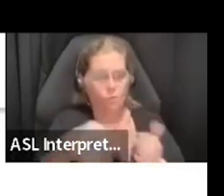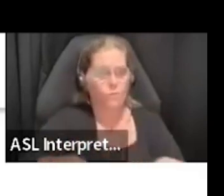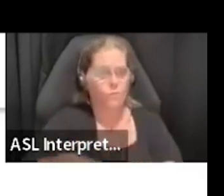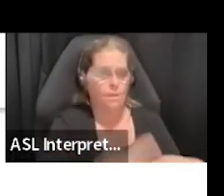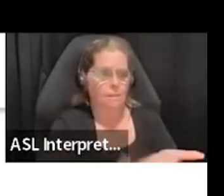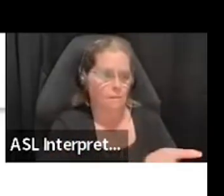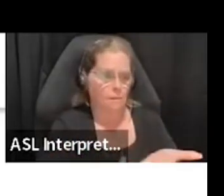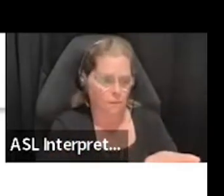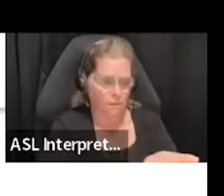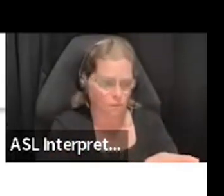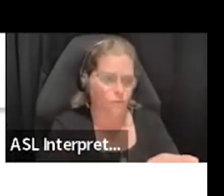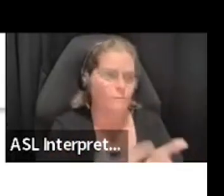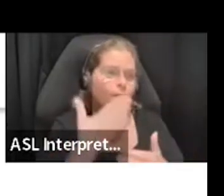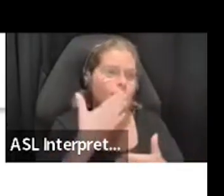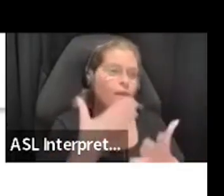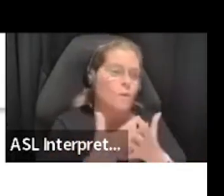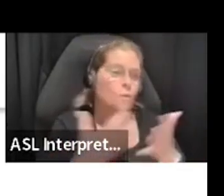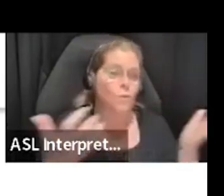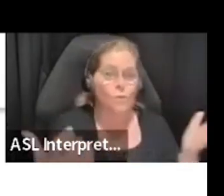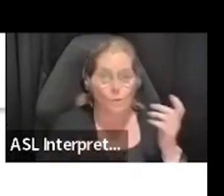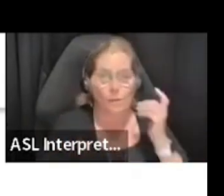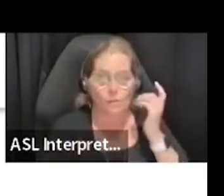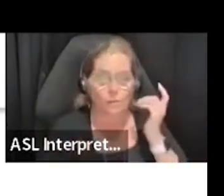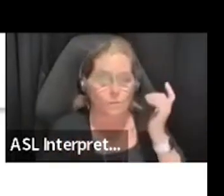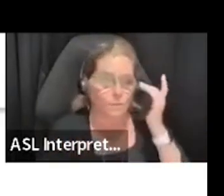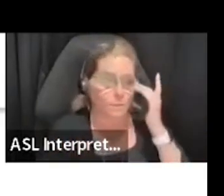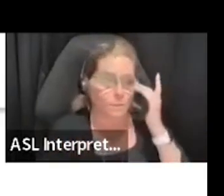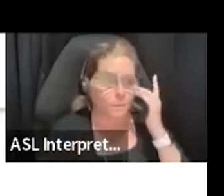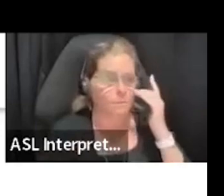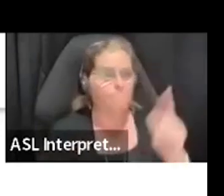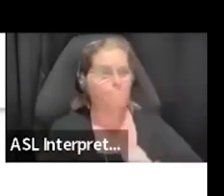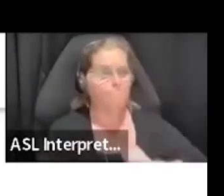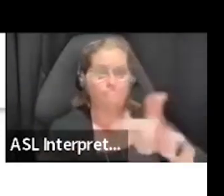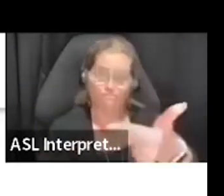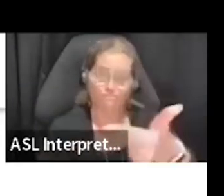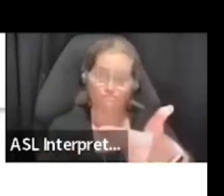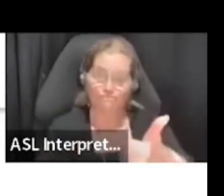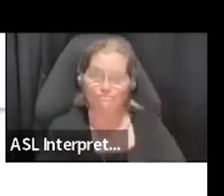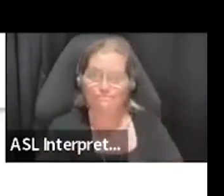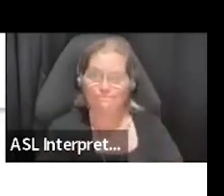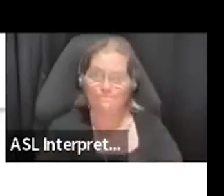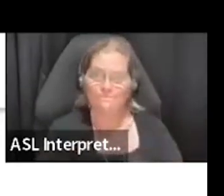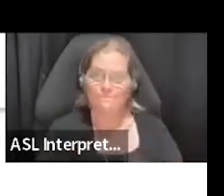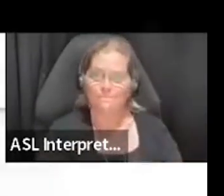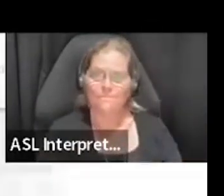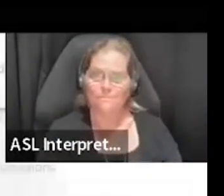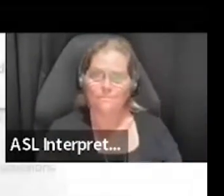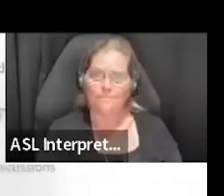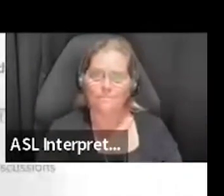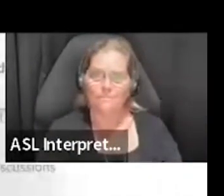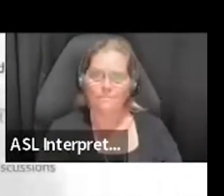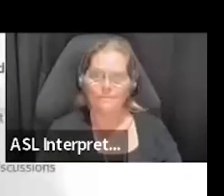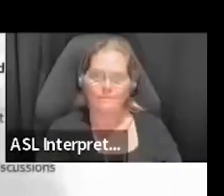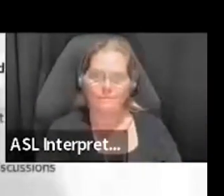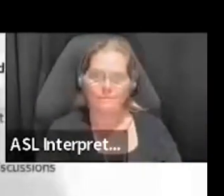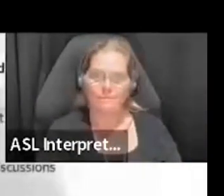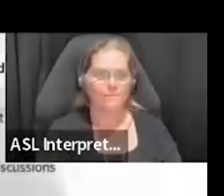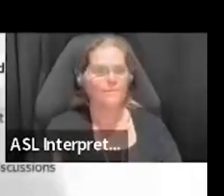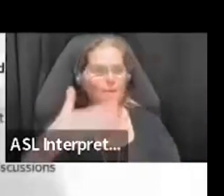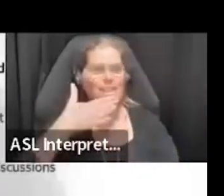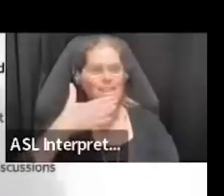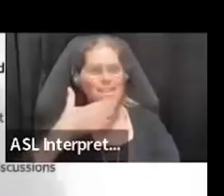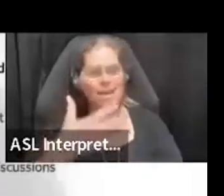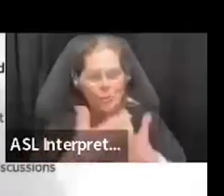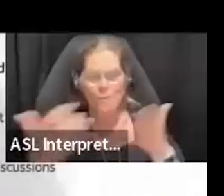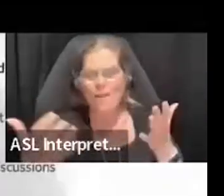we definitely appreciate it. So, Mr. Levinson, you're back on, sir. Great. Thanks, Dr. Hickman, and thanks for sticking to the